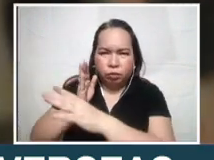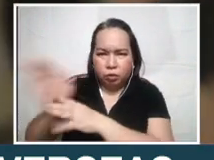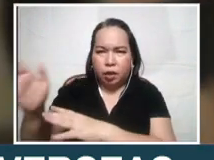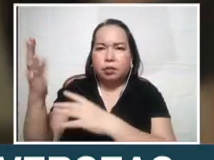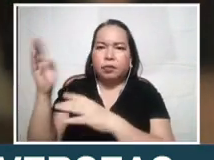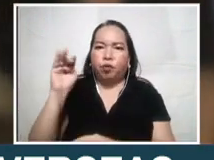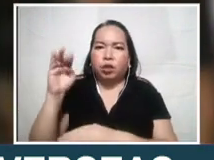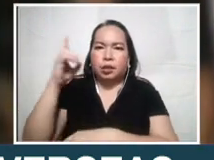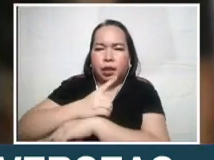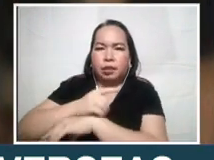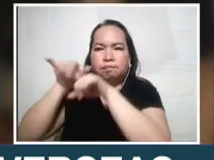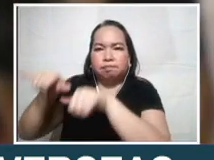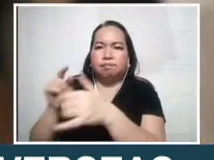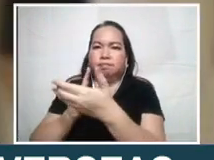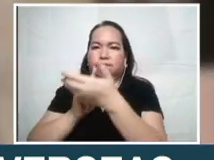quarantine. So